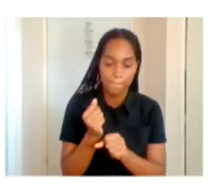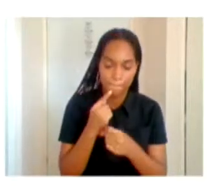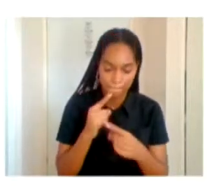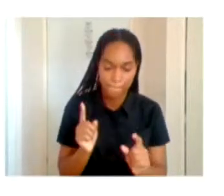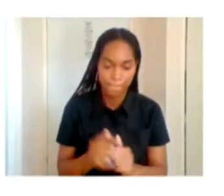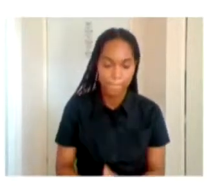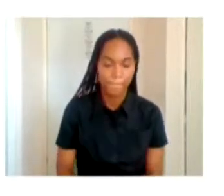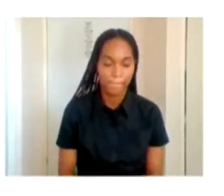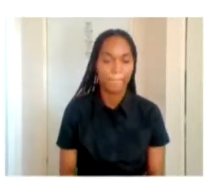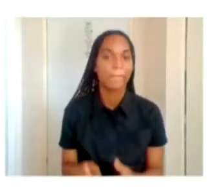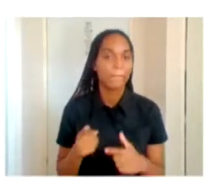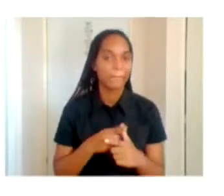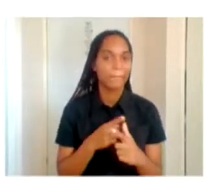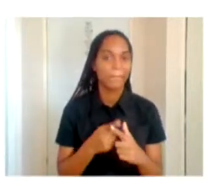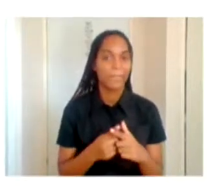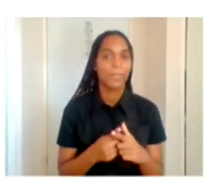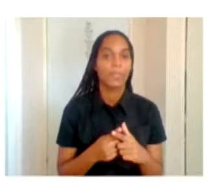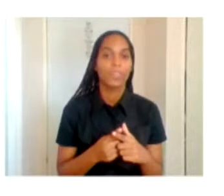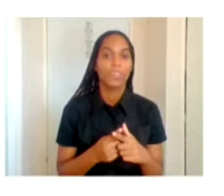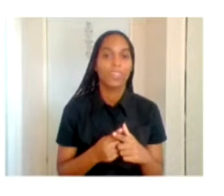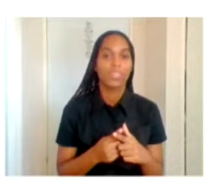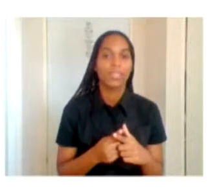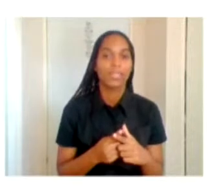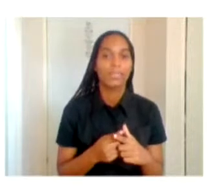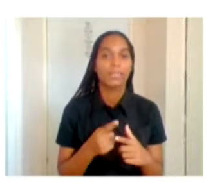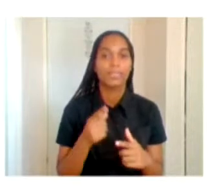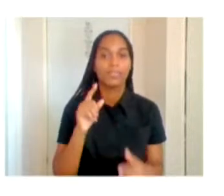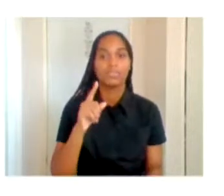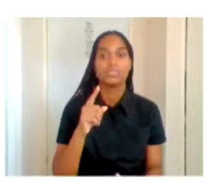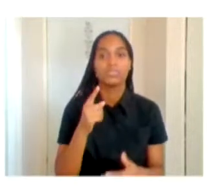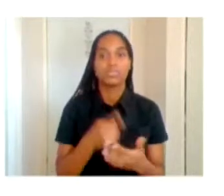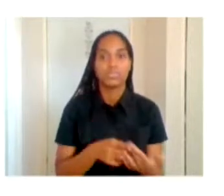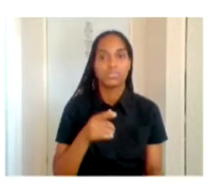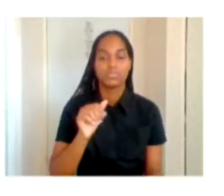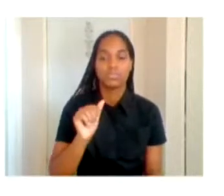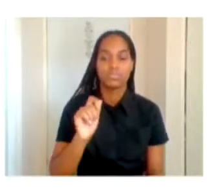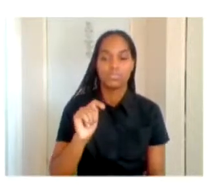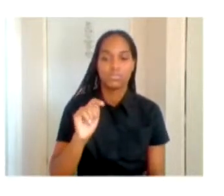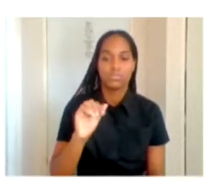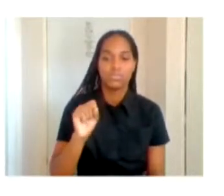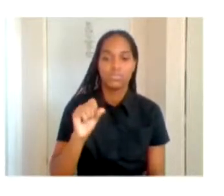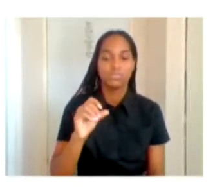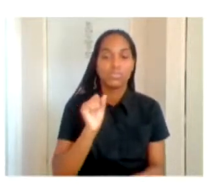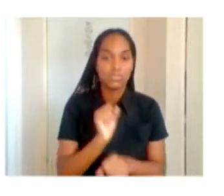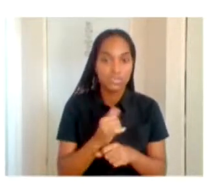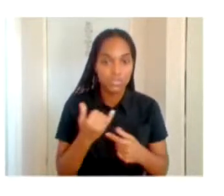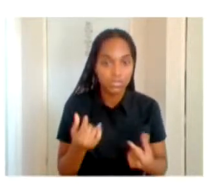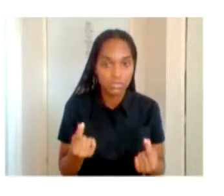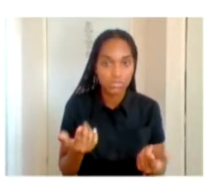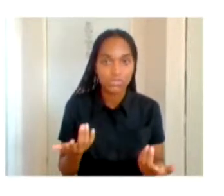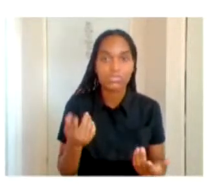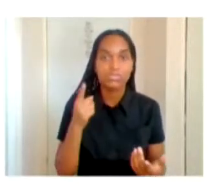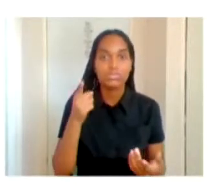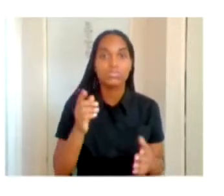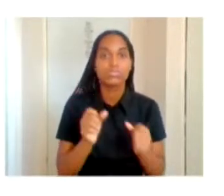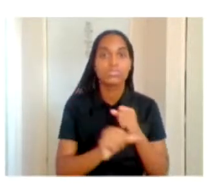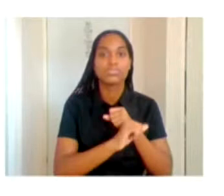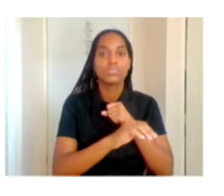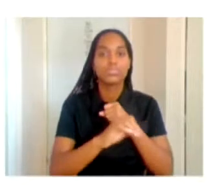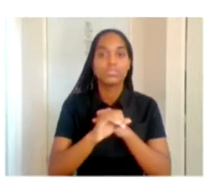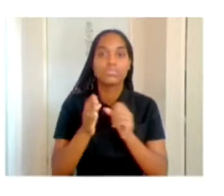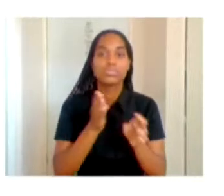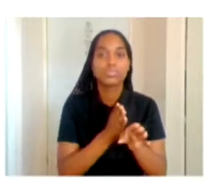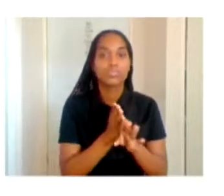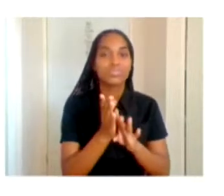then a plug for what Atsc is working on really right now is the broadcast core network. And that may be where all of